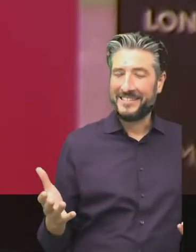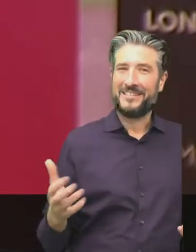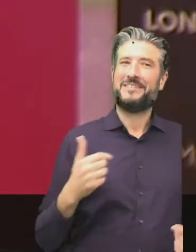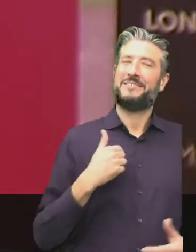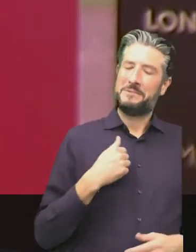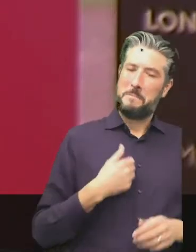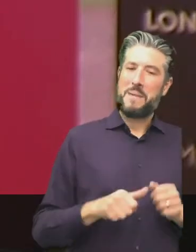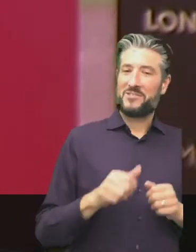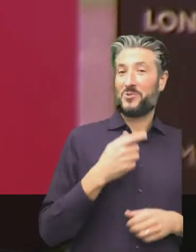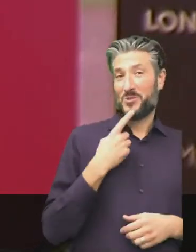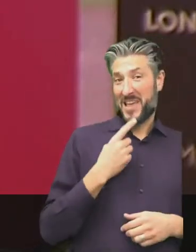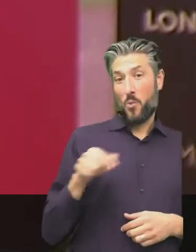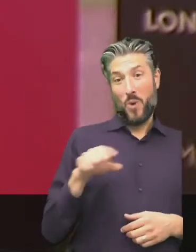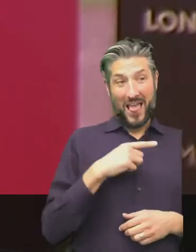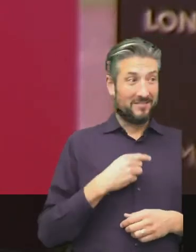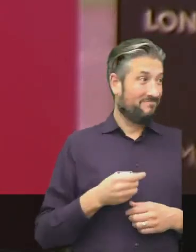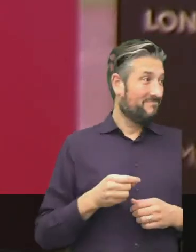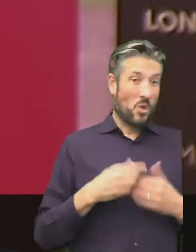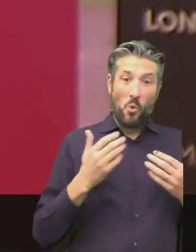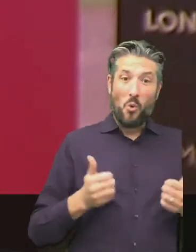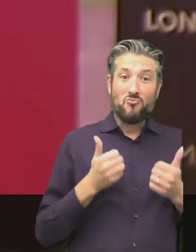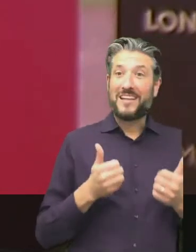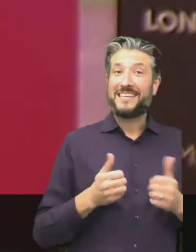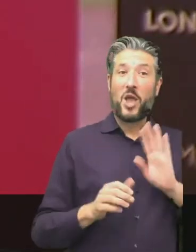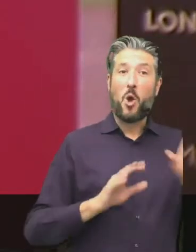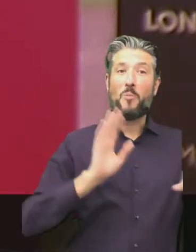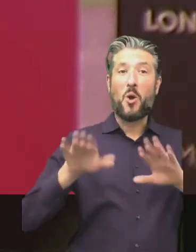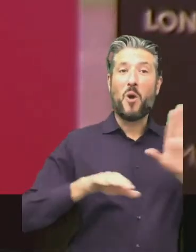are sitting at home comfortably. Good night